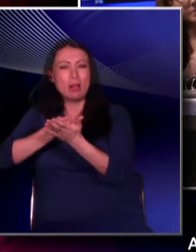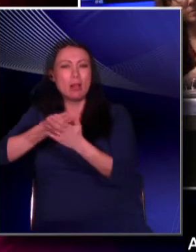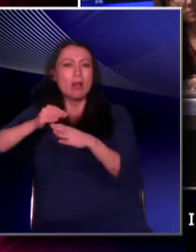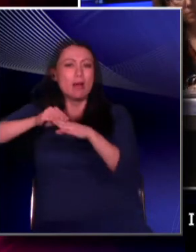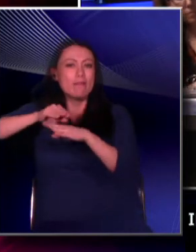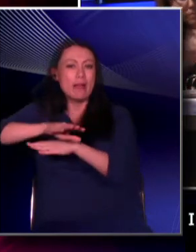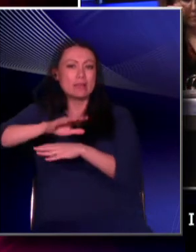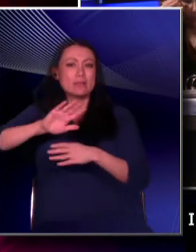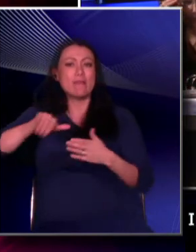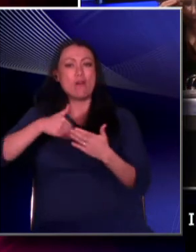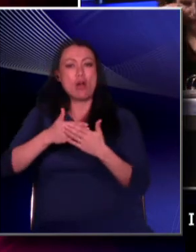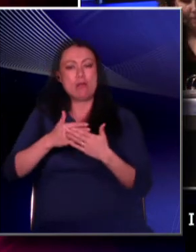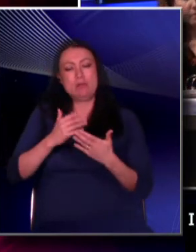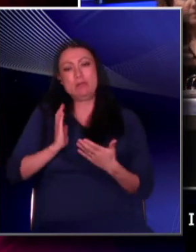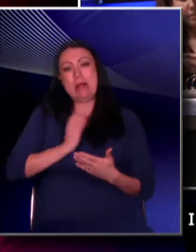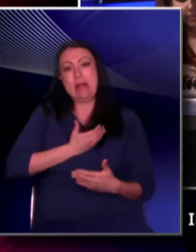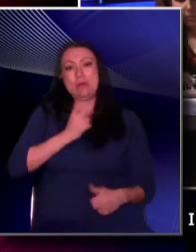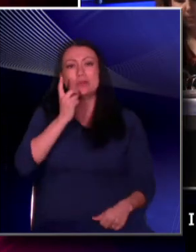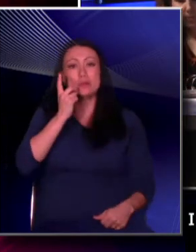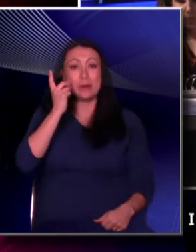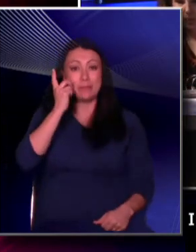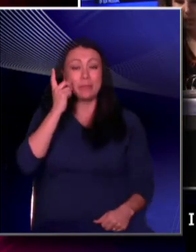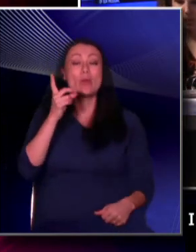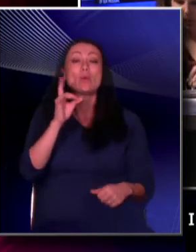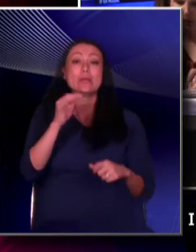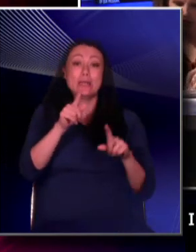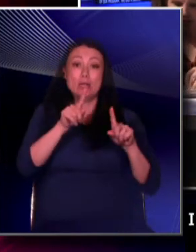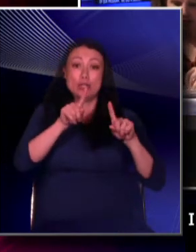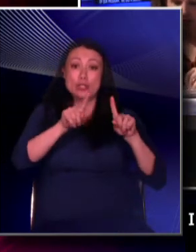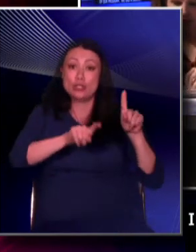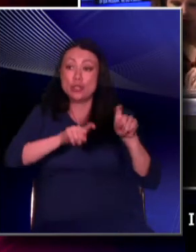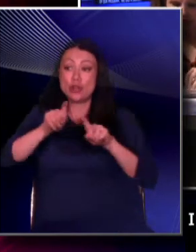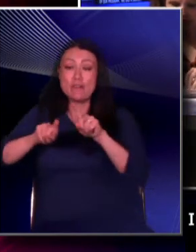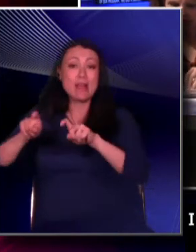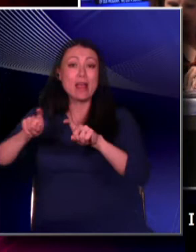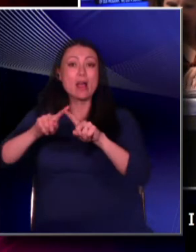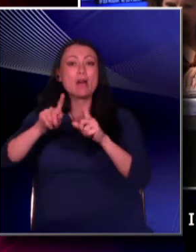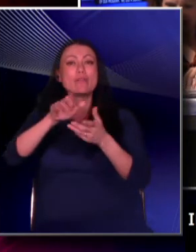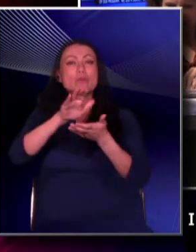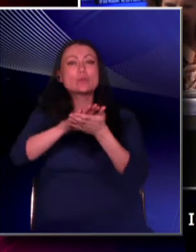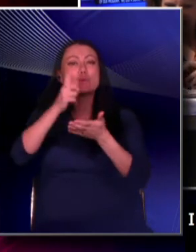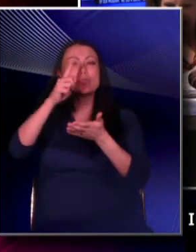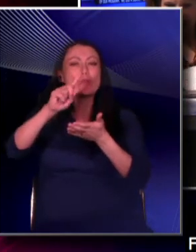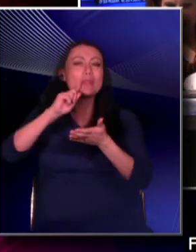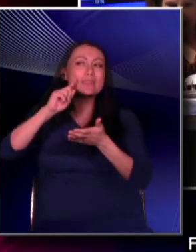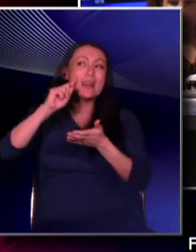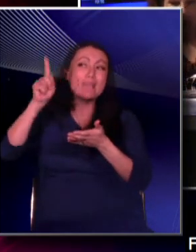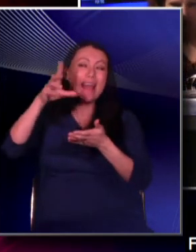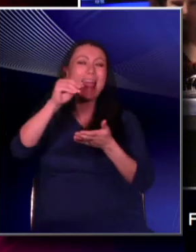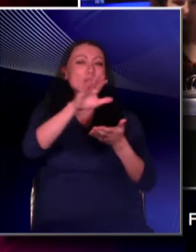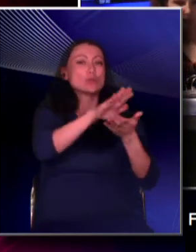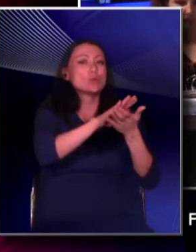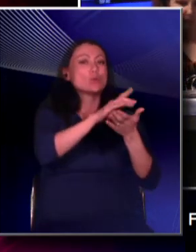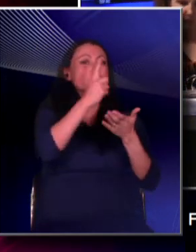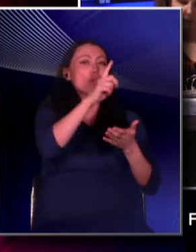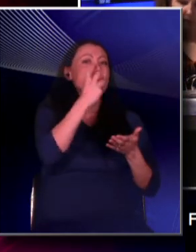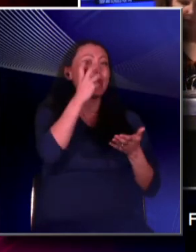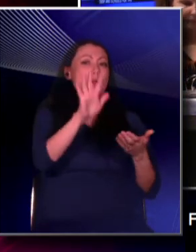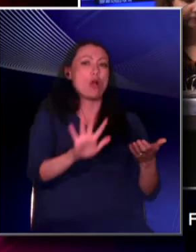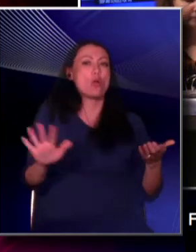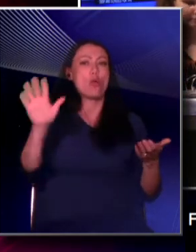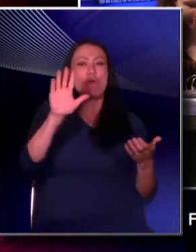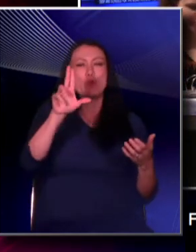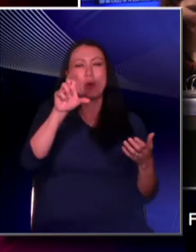our dorm program. We did a survey of the schools for the deaf and the schools for the blind around the country to